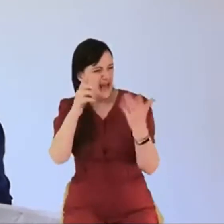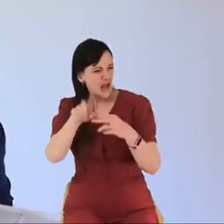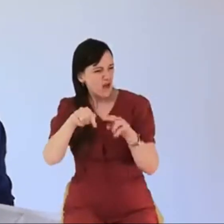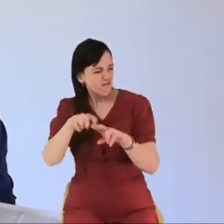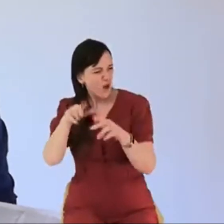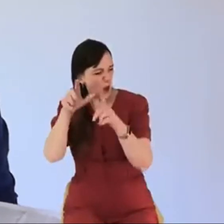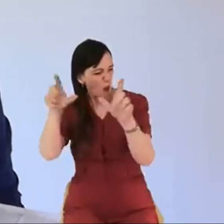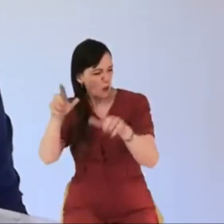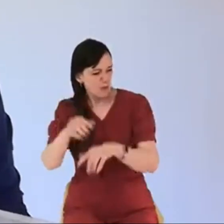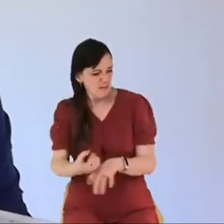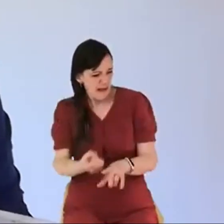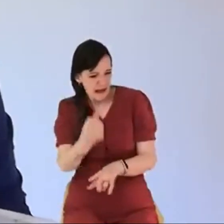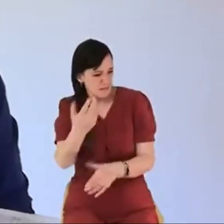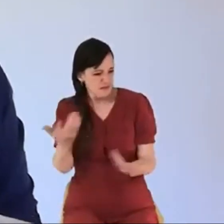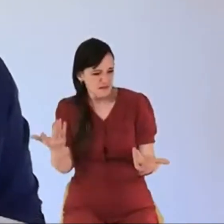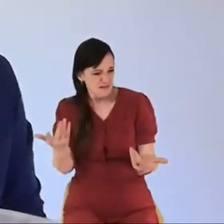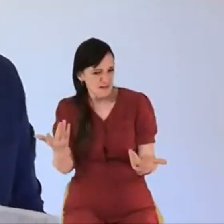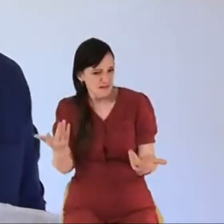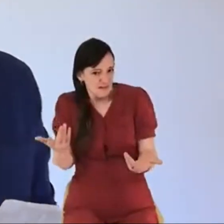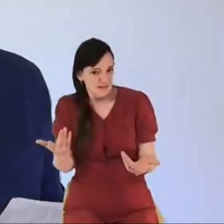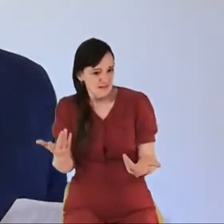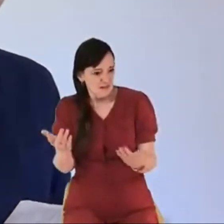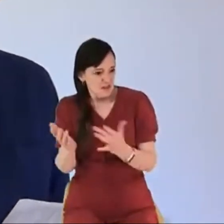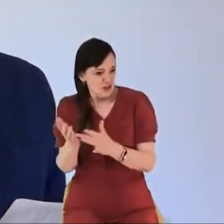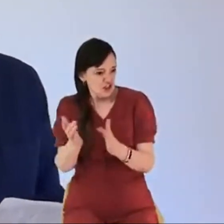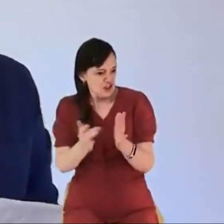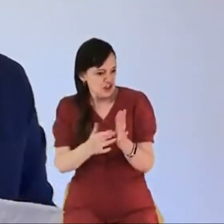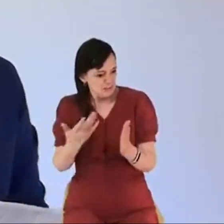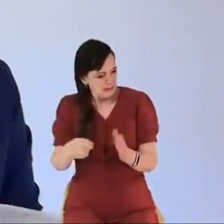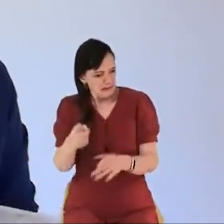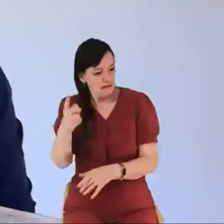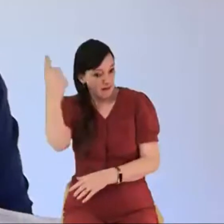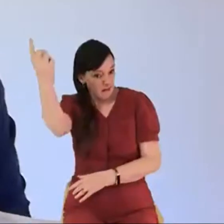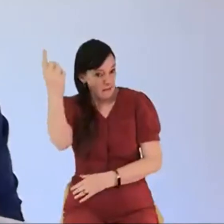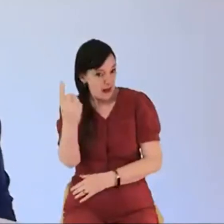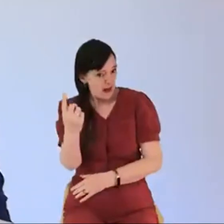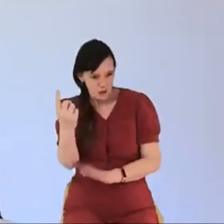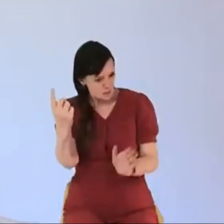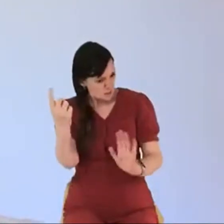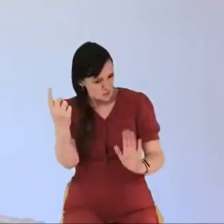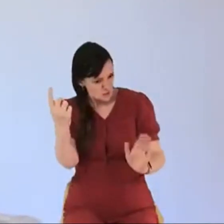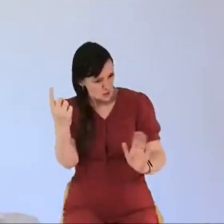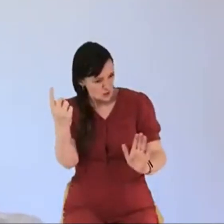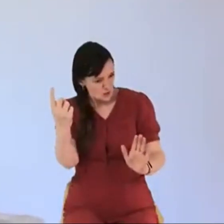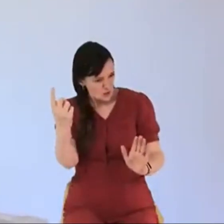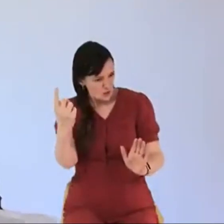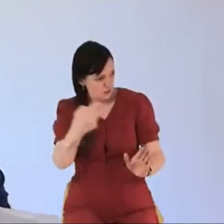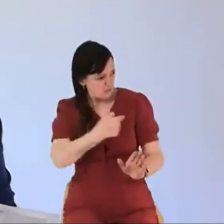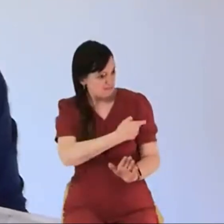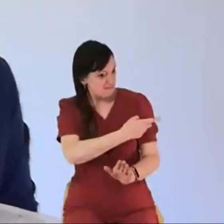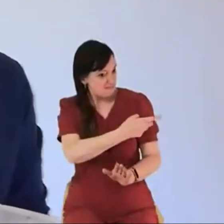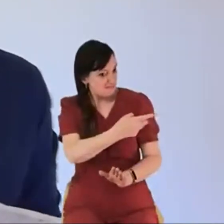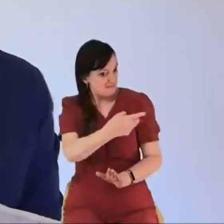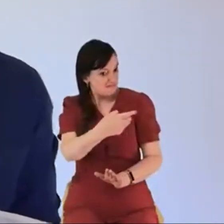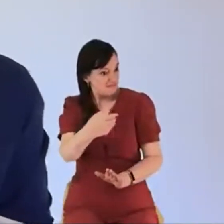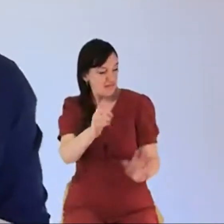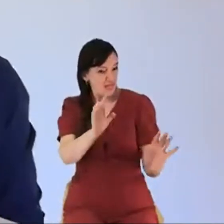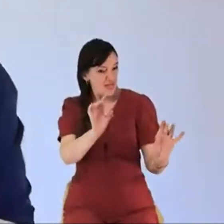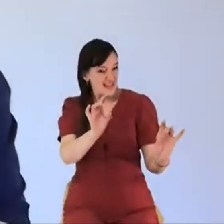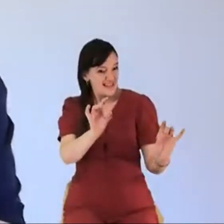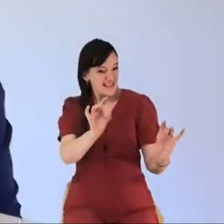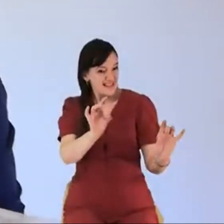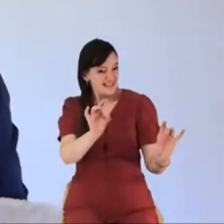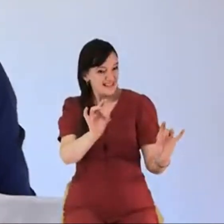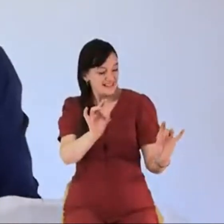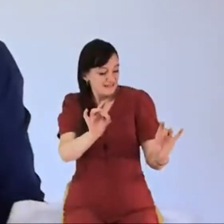Has already come That Jesus is not coming back To make all things new There's nothing to look